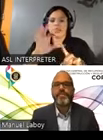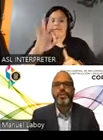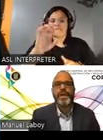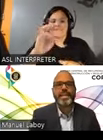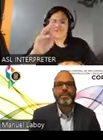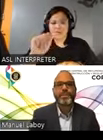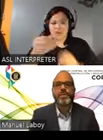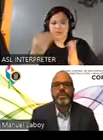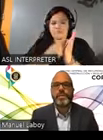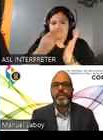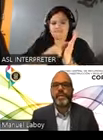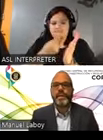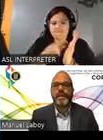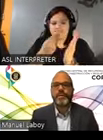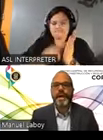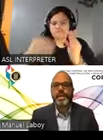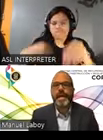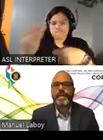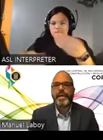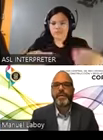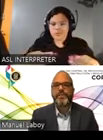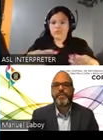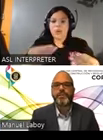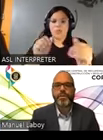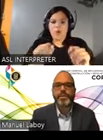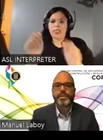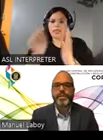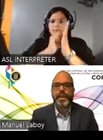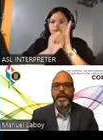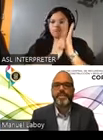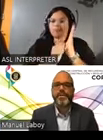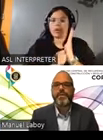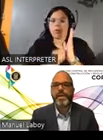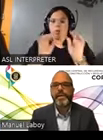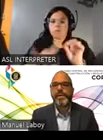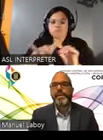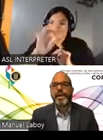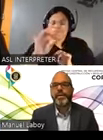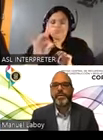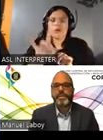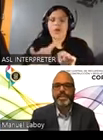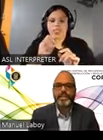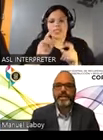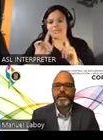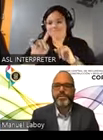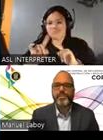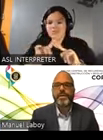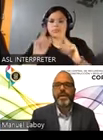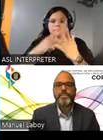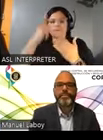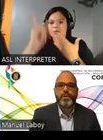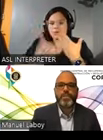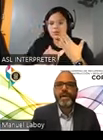mitigating future hazards. I can highlight a few of those projects that have been already either presented by, to